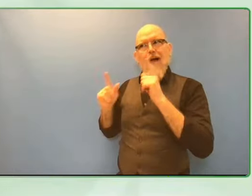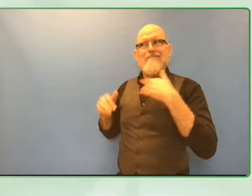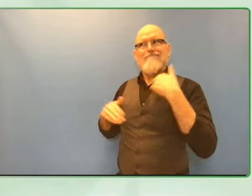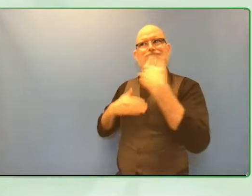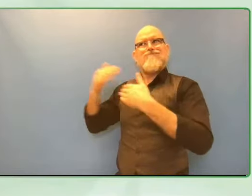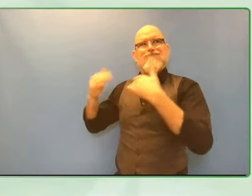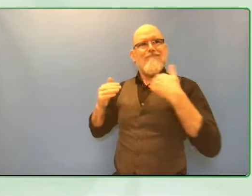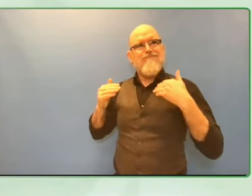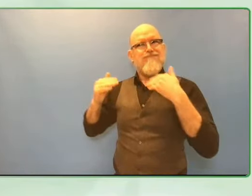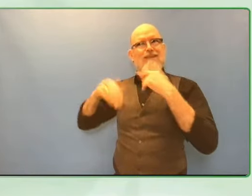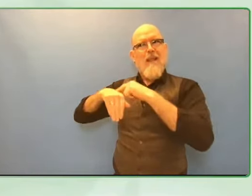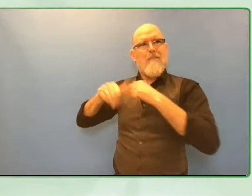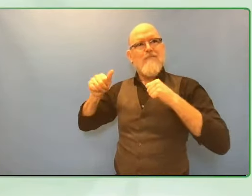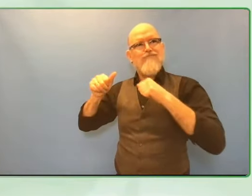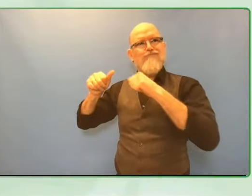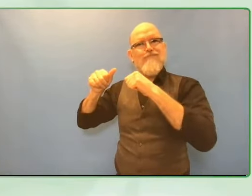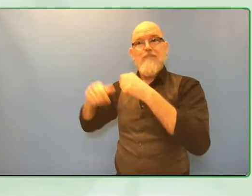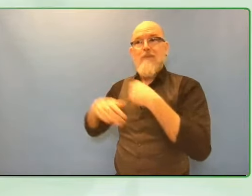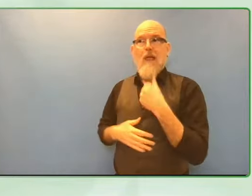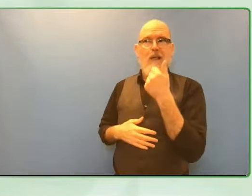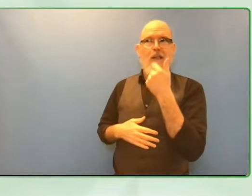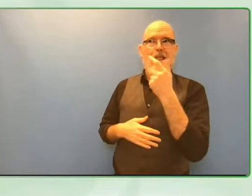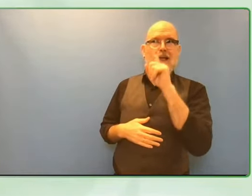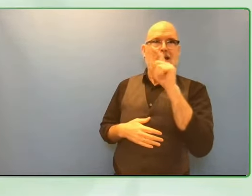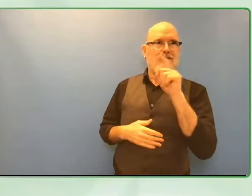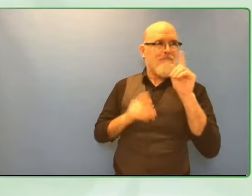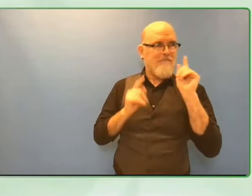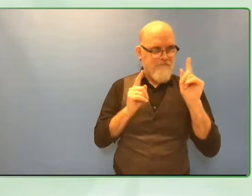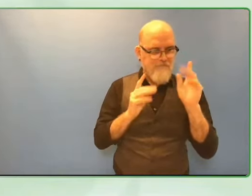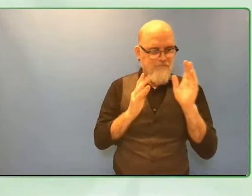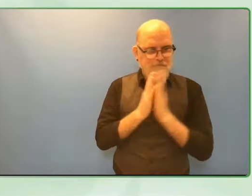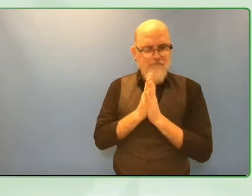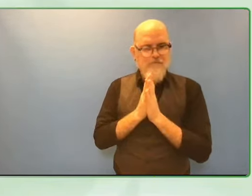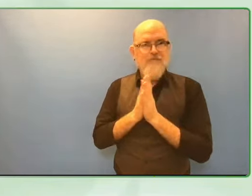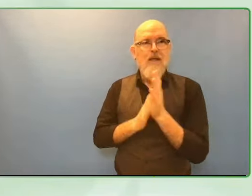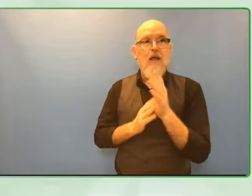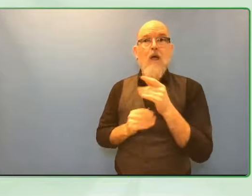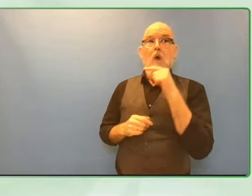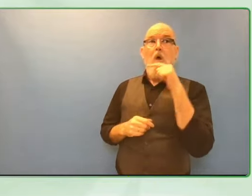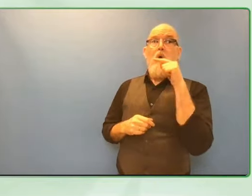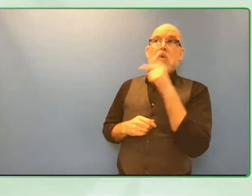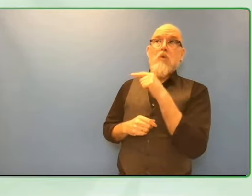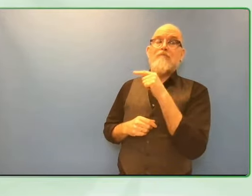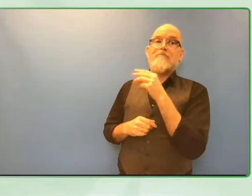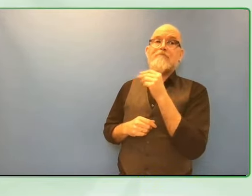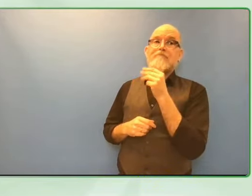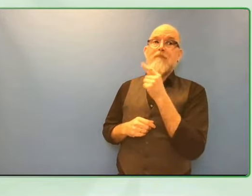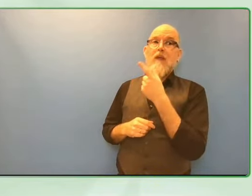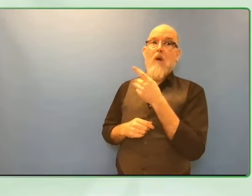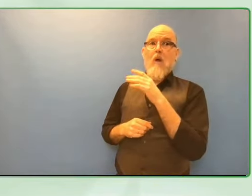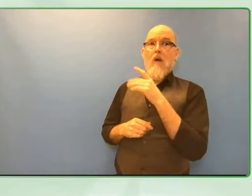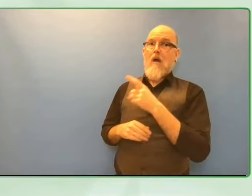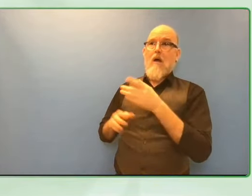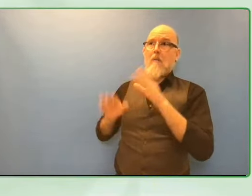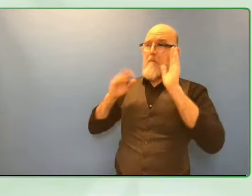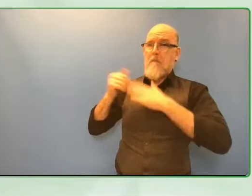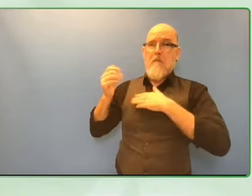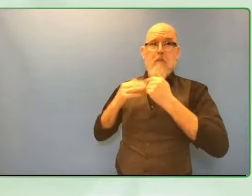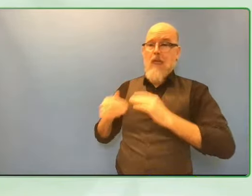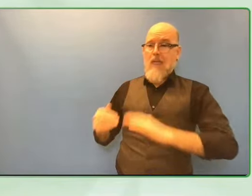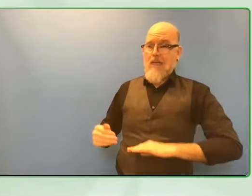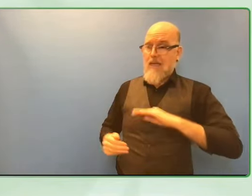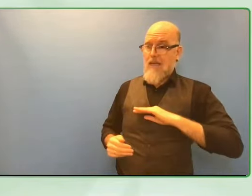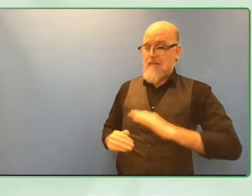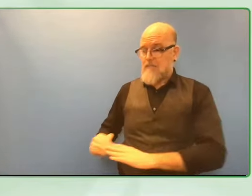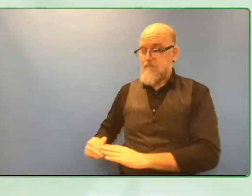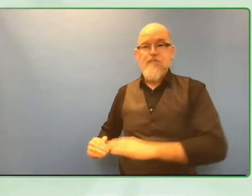is, do you cater for all ages? And Nick, were you looking for people across the